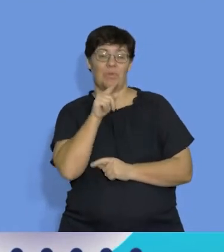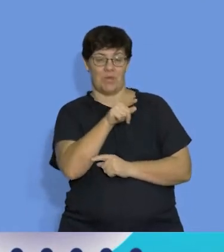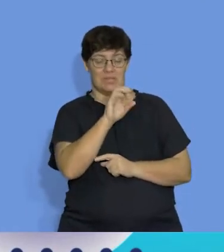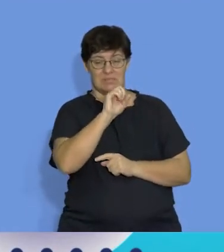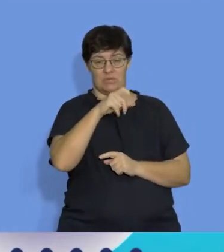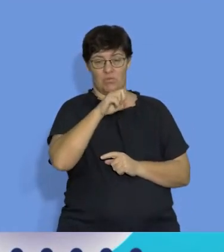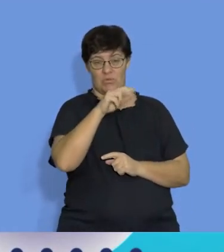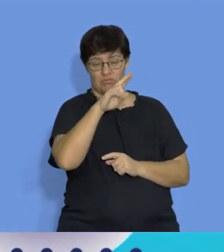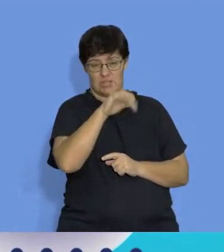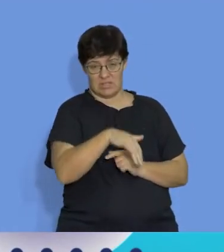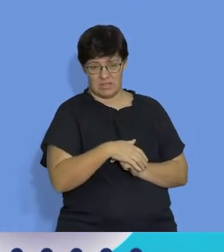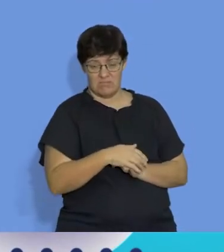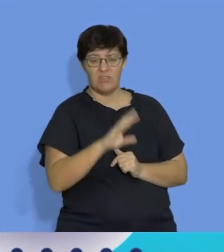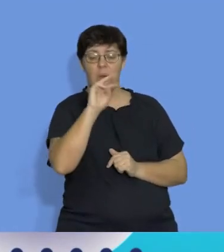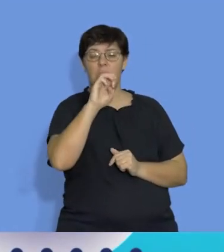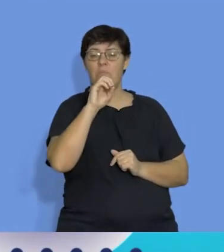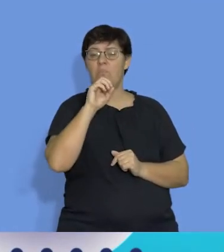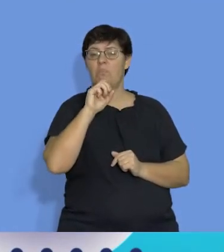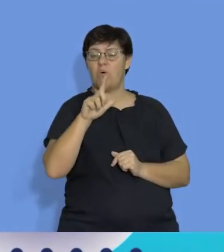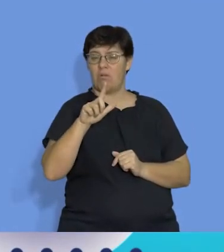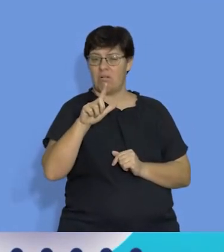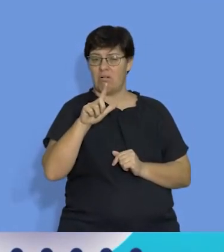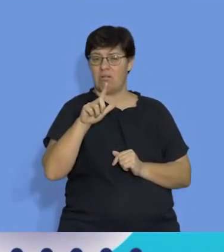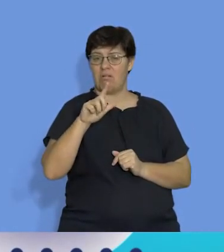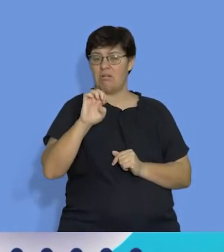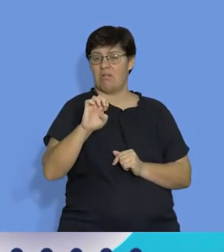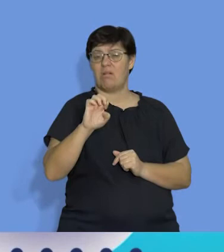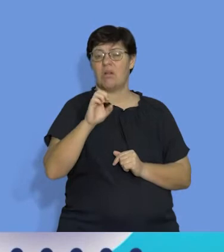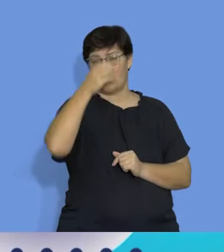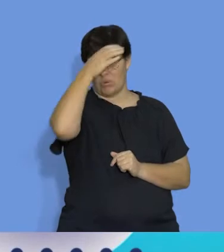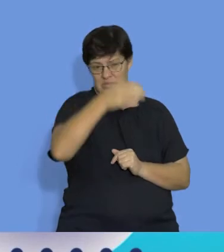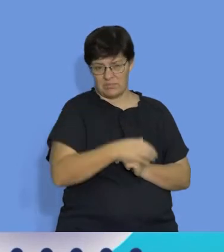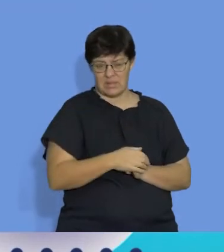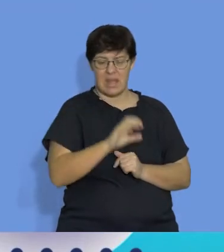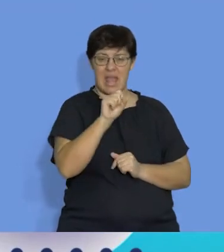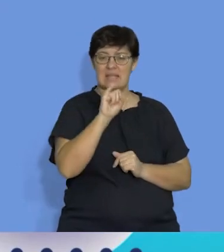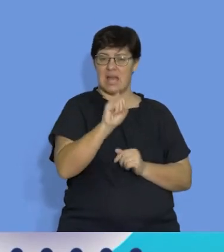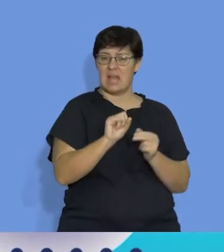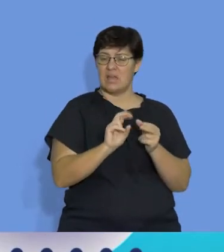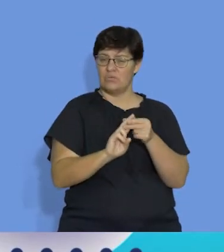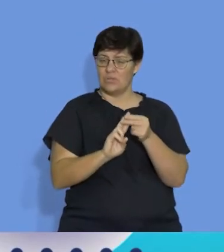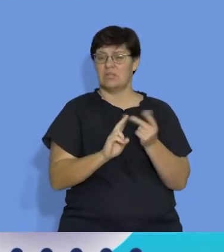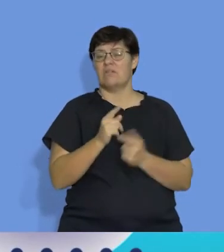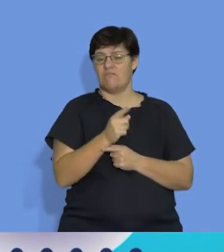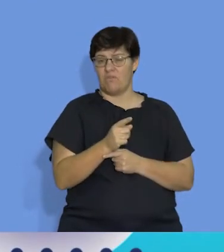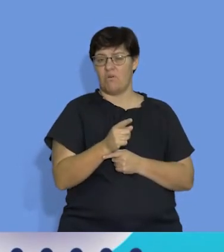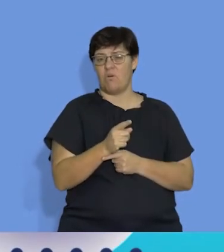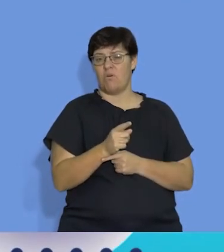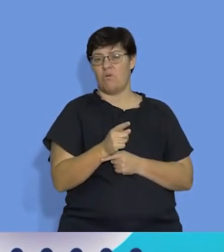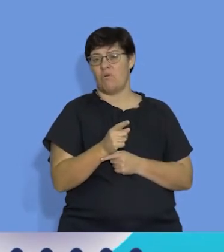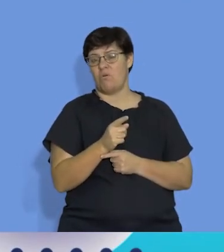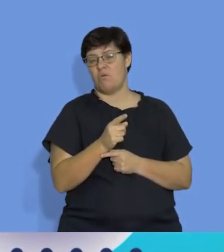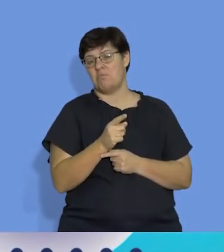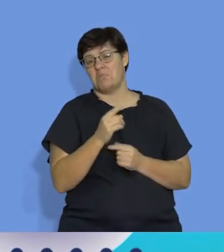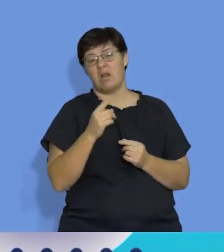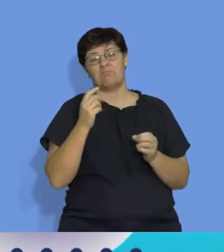the mole concept. Understand the importance of the mole as the SI unit of quantity of matter. So everything is about the mole, because